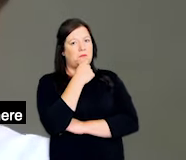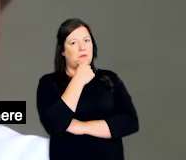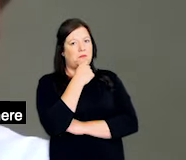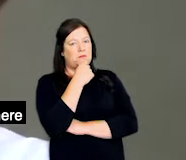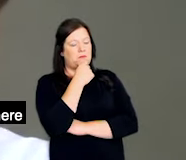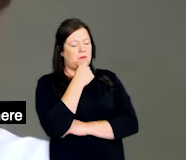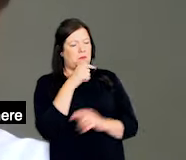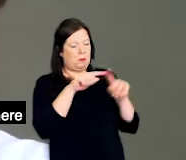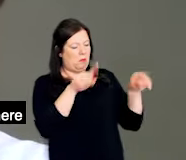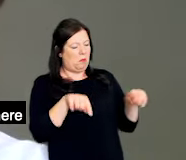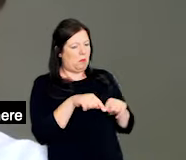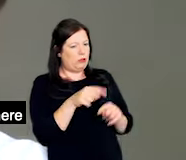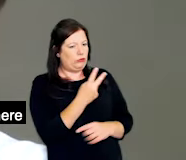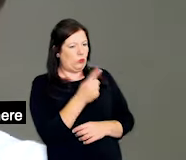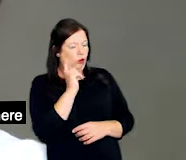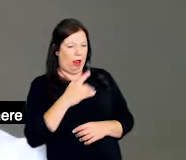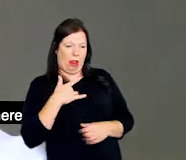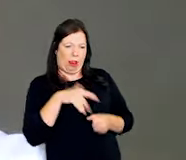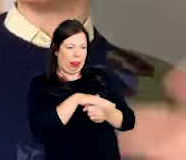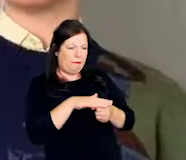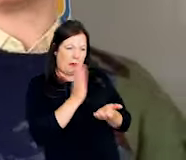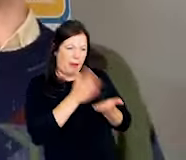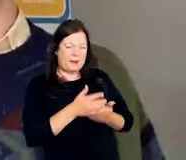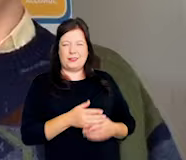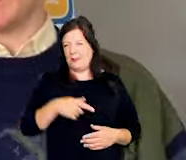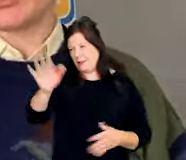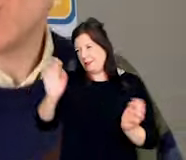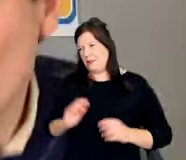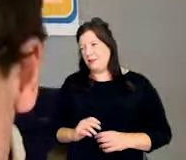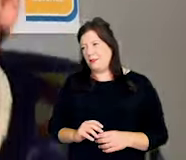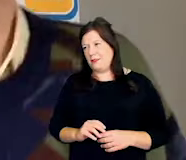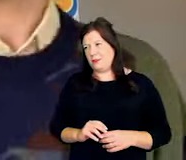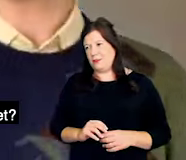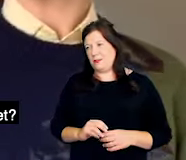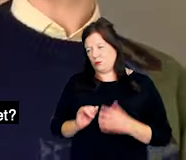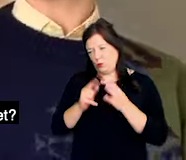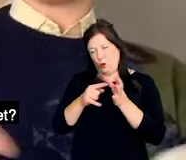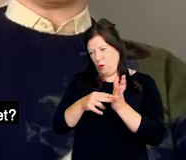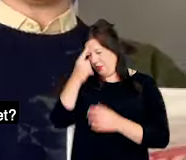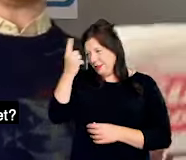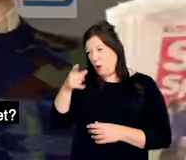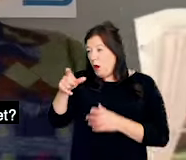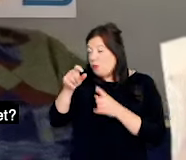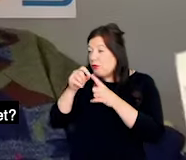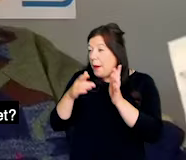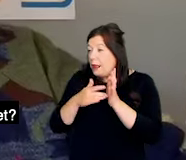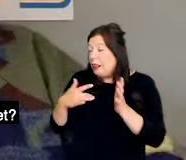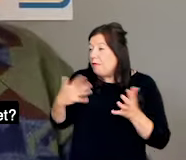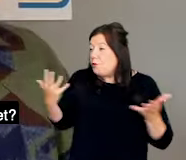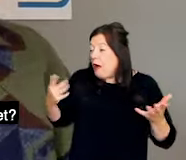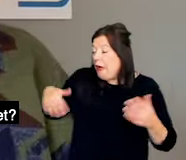I'm sure these girls live around here somewhere. Don't be so ridiculous, Sean. The Prime Minister on Corona